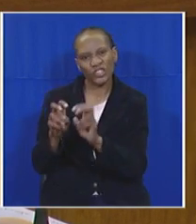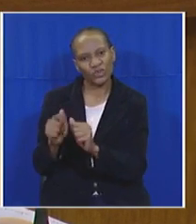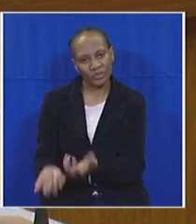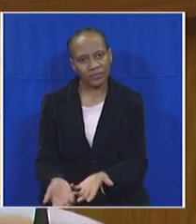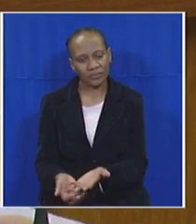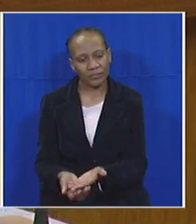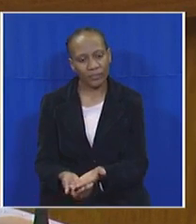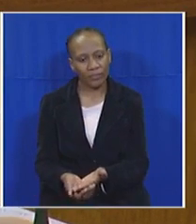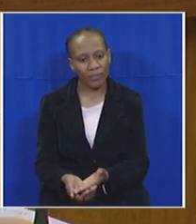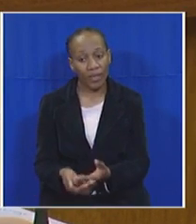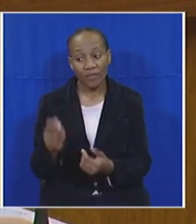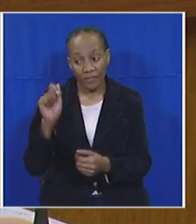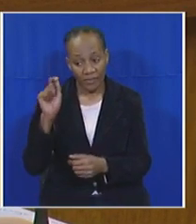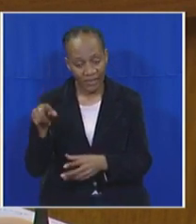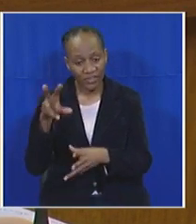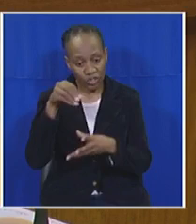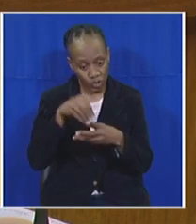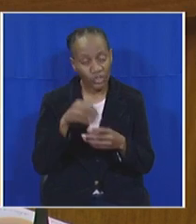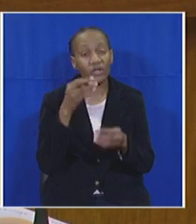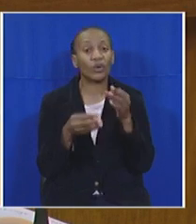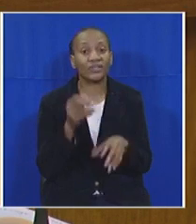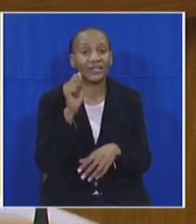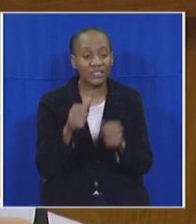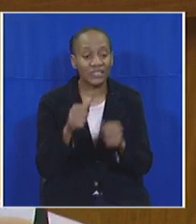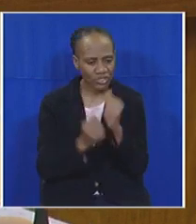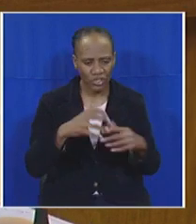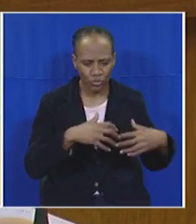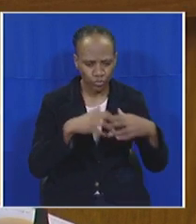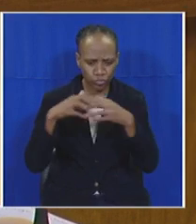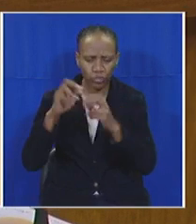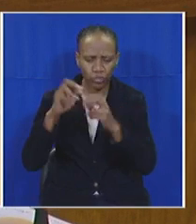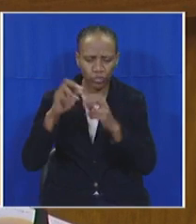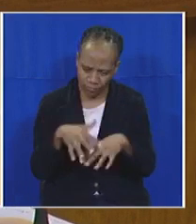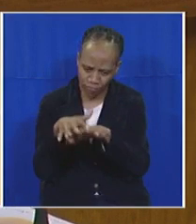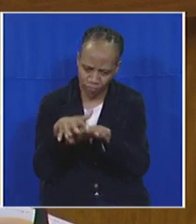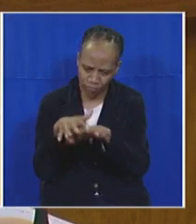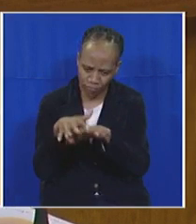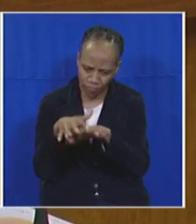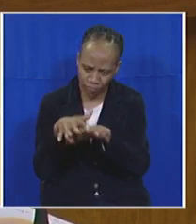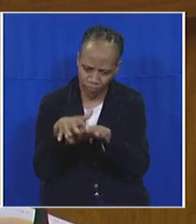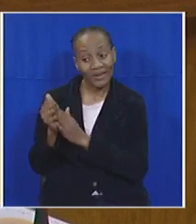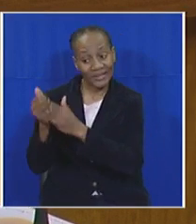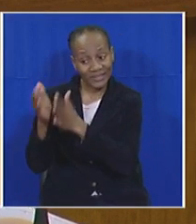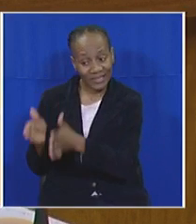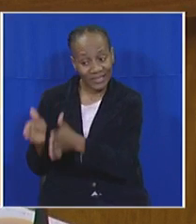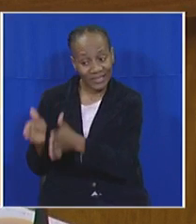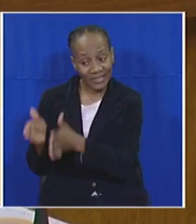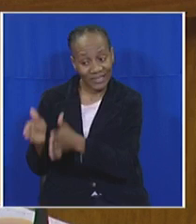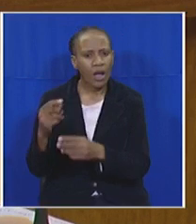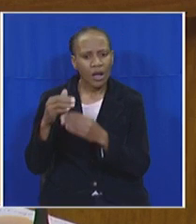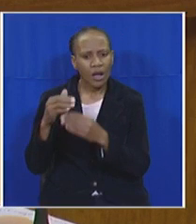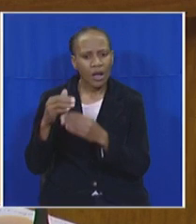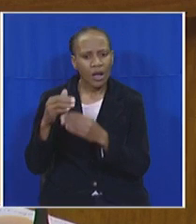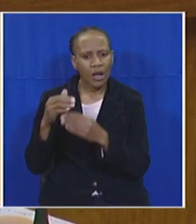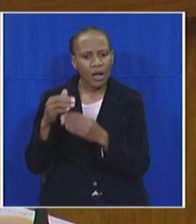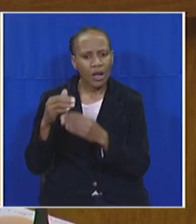being apolitical, democratic local structures were implemented. As traditional leaders are custodians of traditional values and